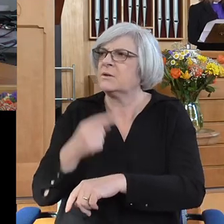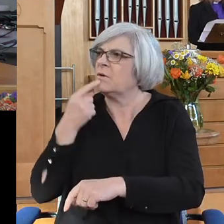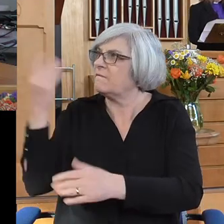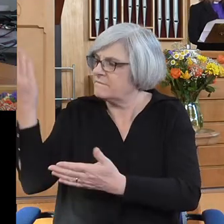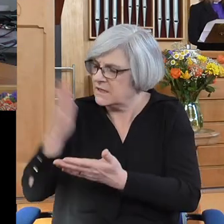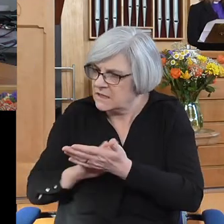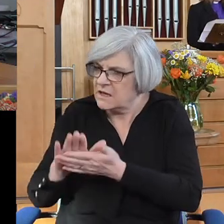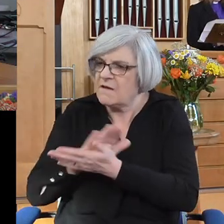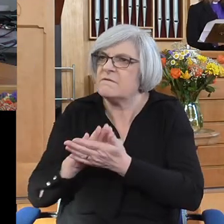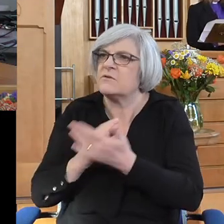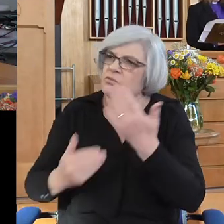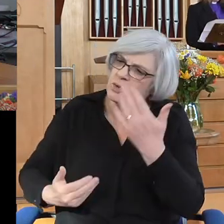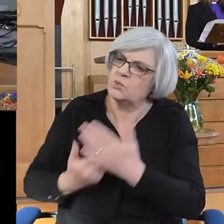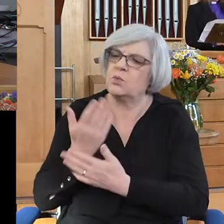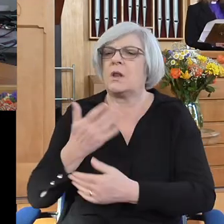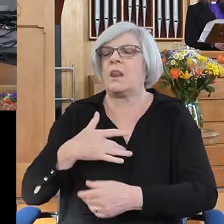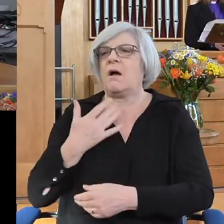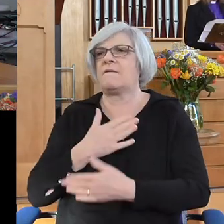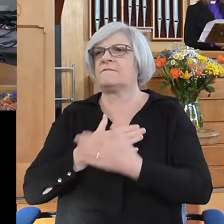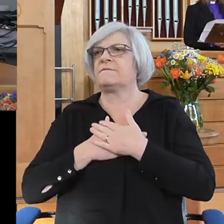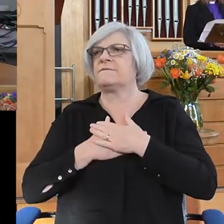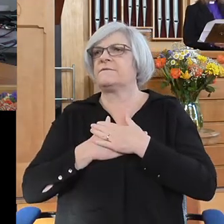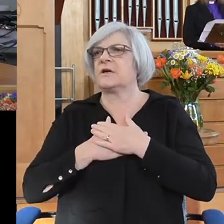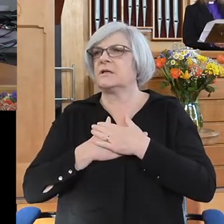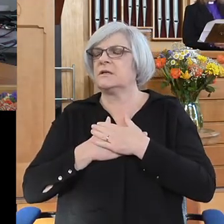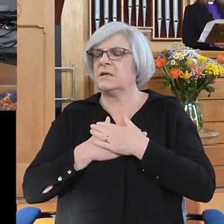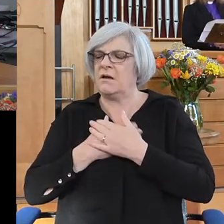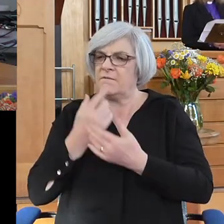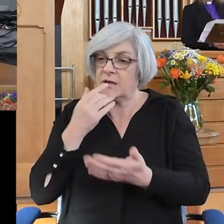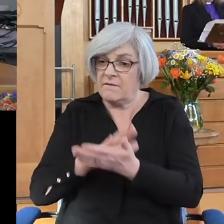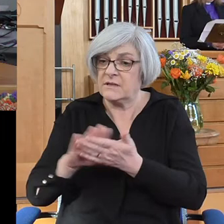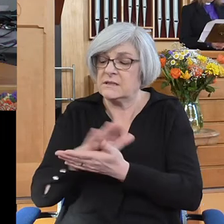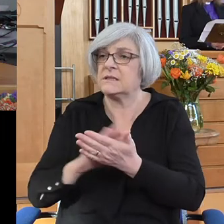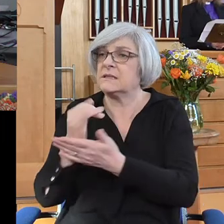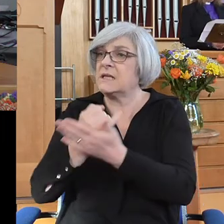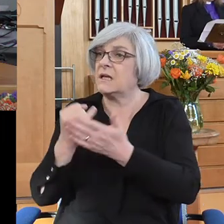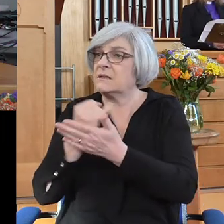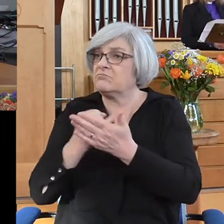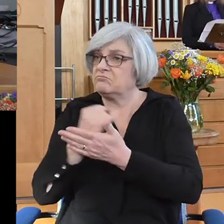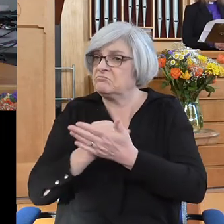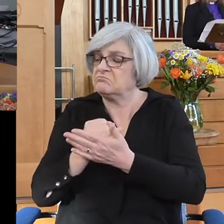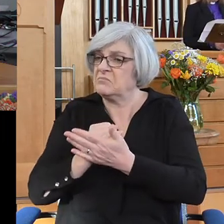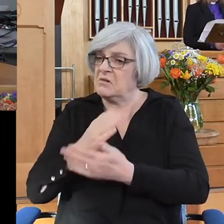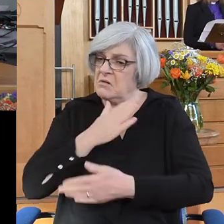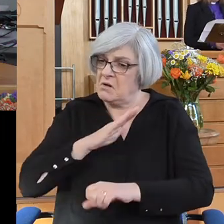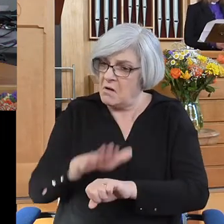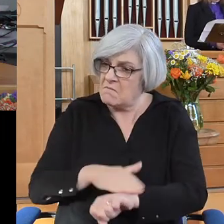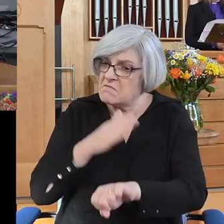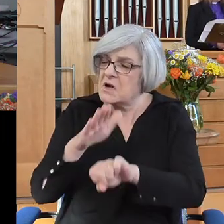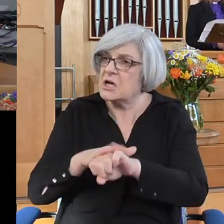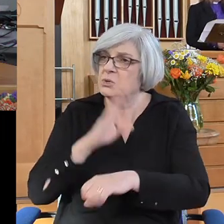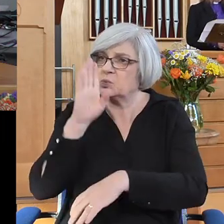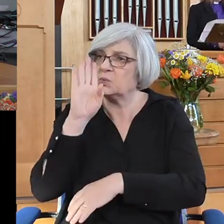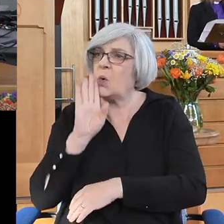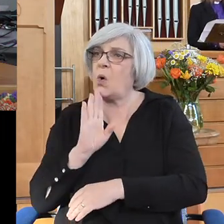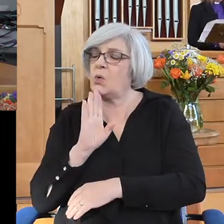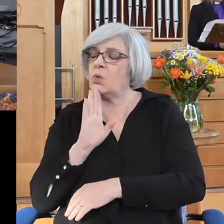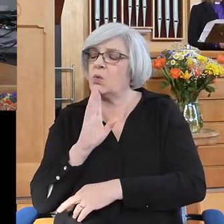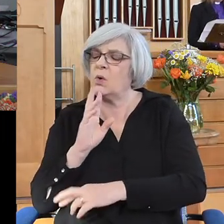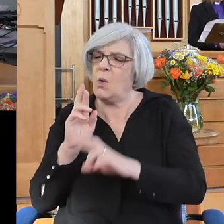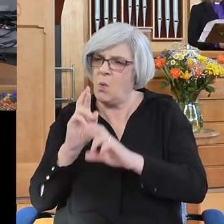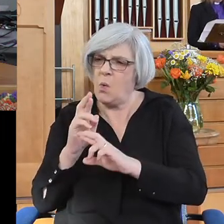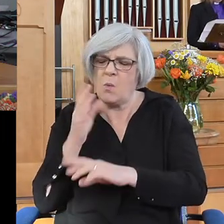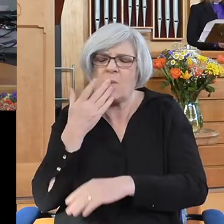forgiving, renewing love, forgiveness for our sin, comfort for our sorrow, hope in our